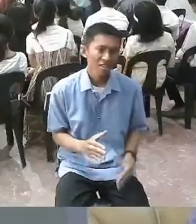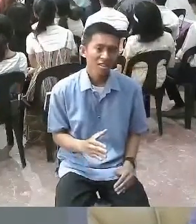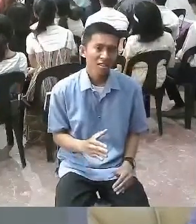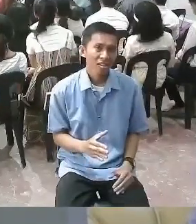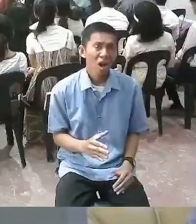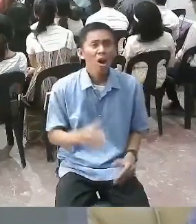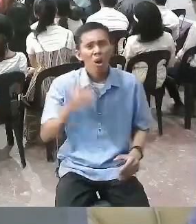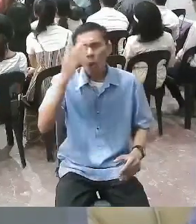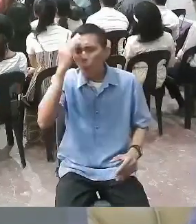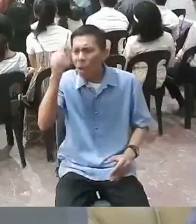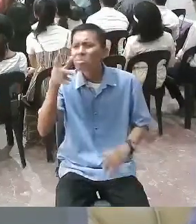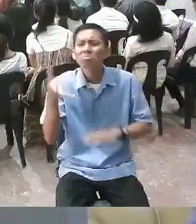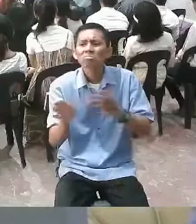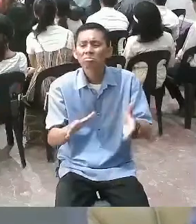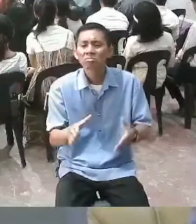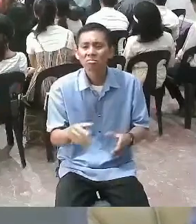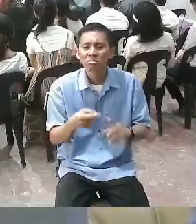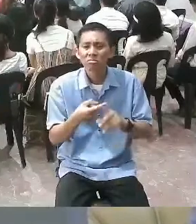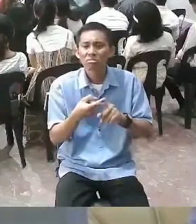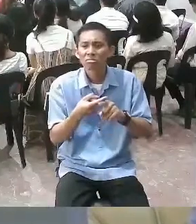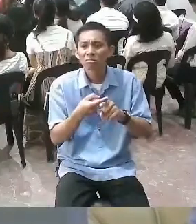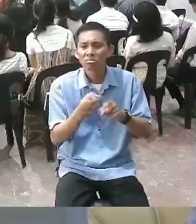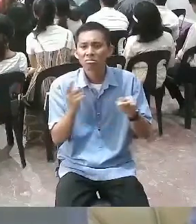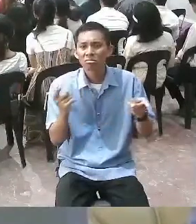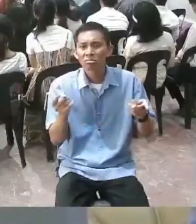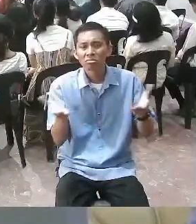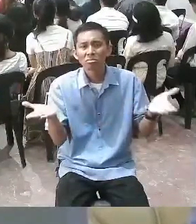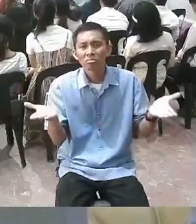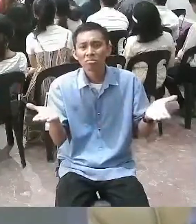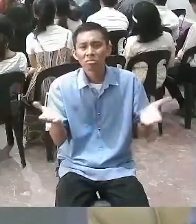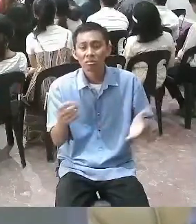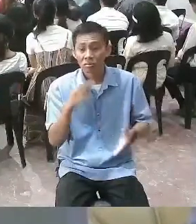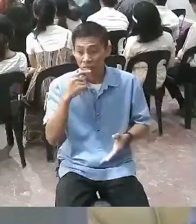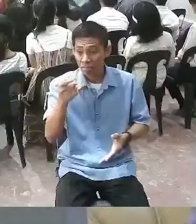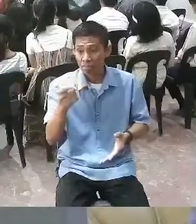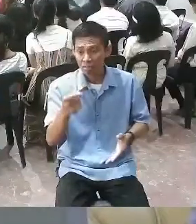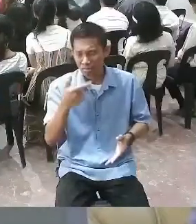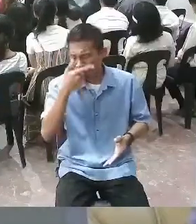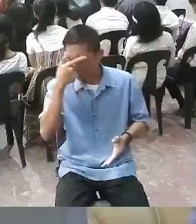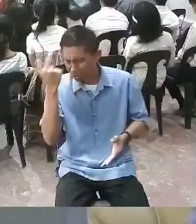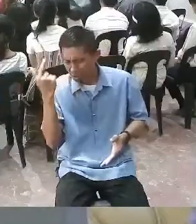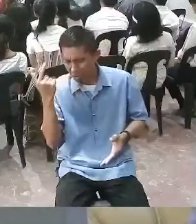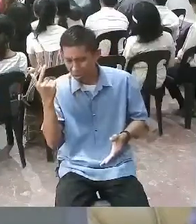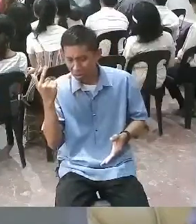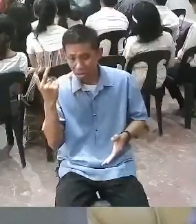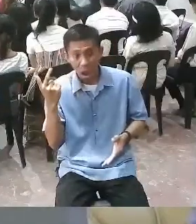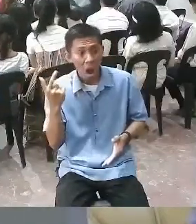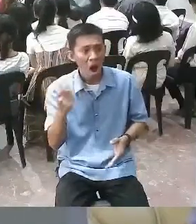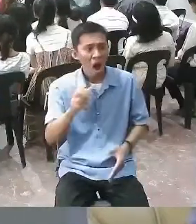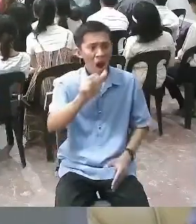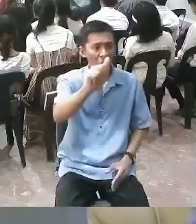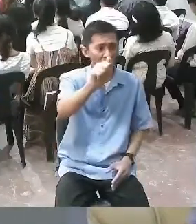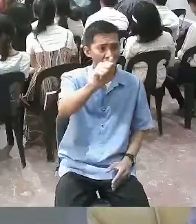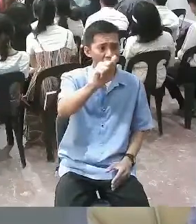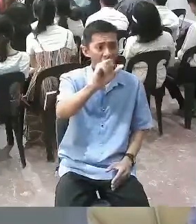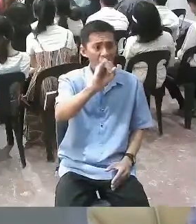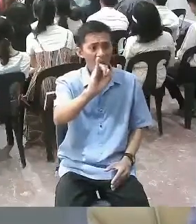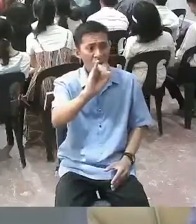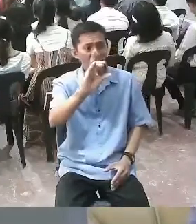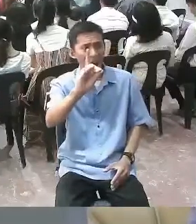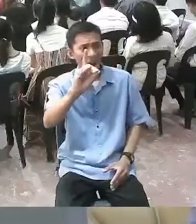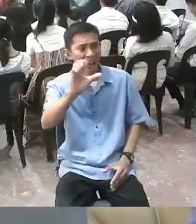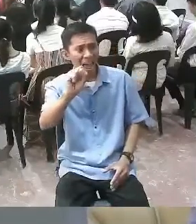And I said, what are you dying from? She said, I'm dying from AIDS. I